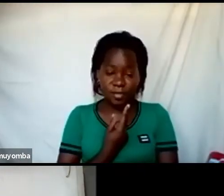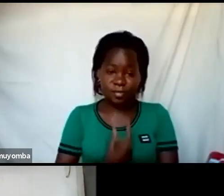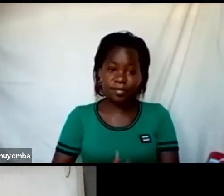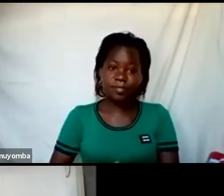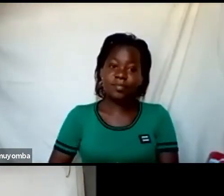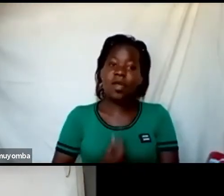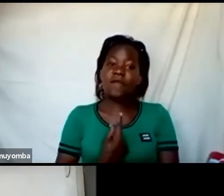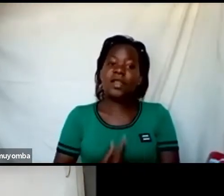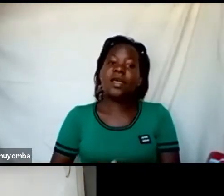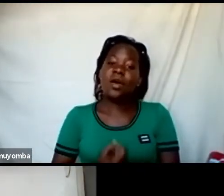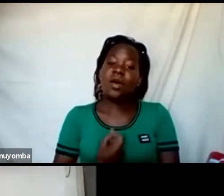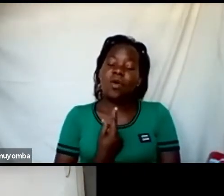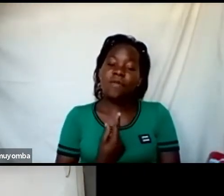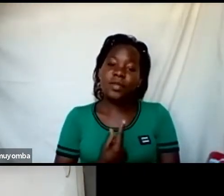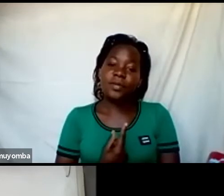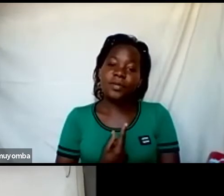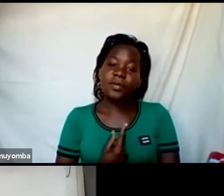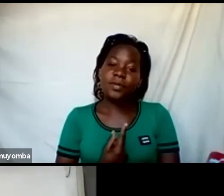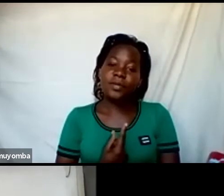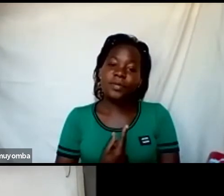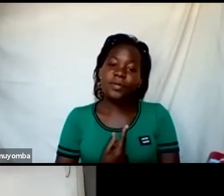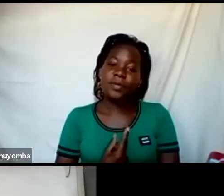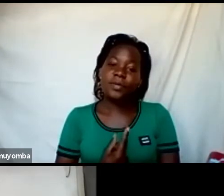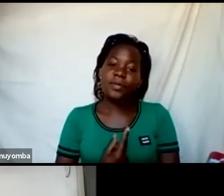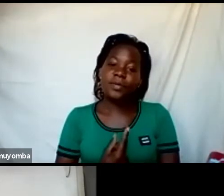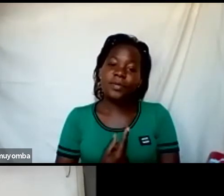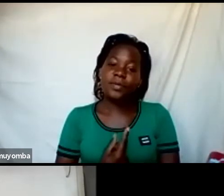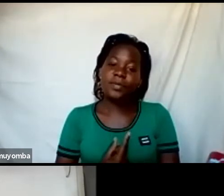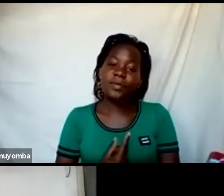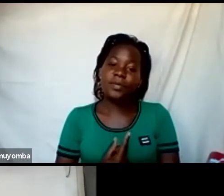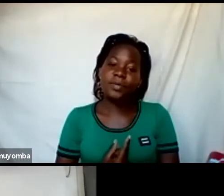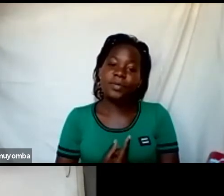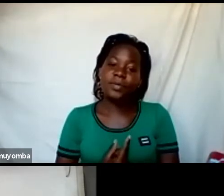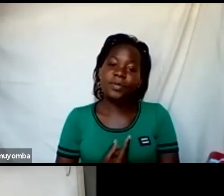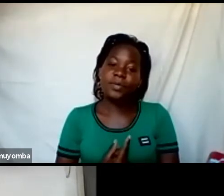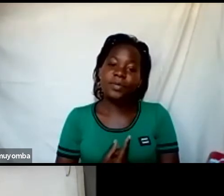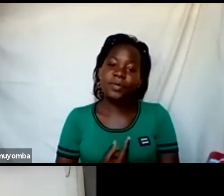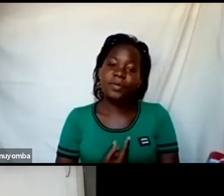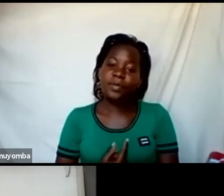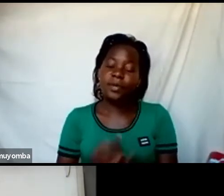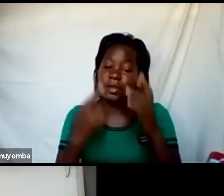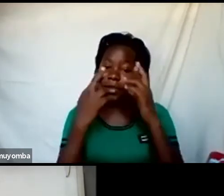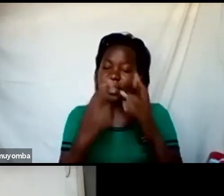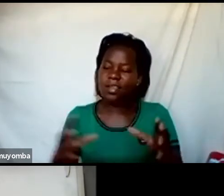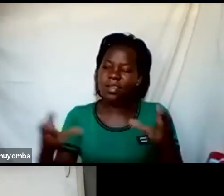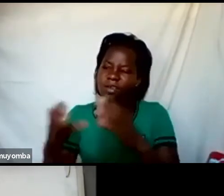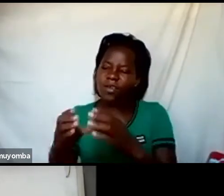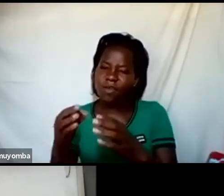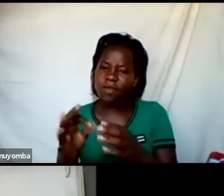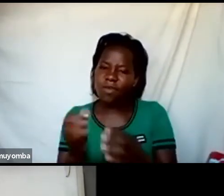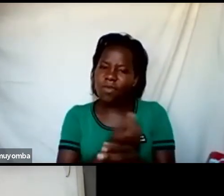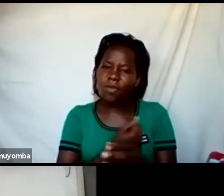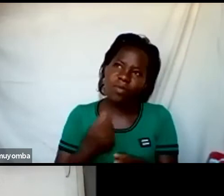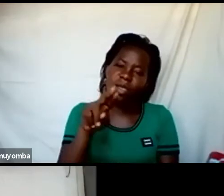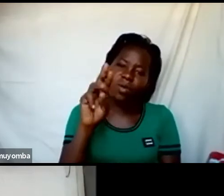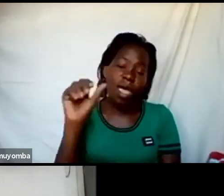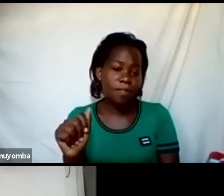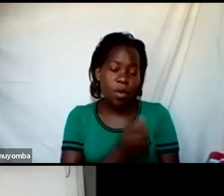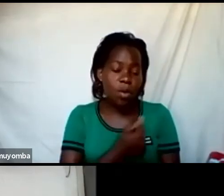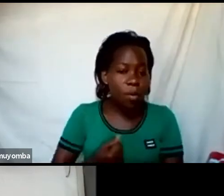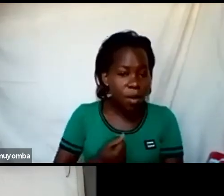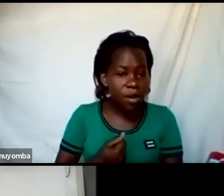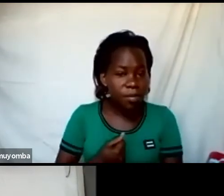I started a team of women when I was at the UIA Women Entrepreneurs Network, because there were no women. There